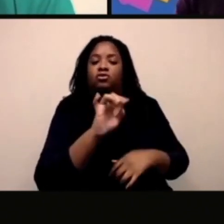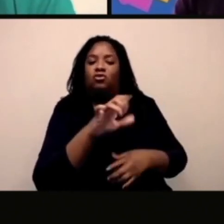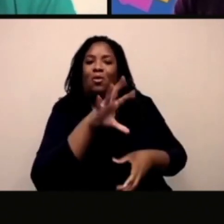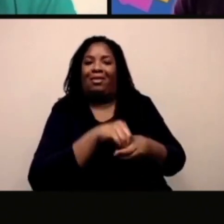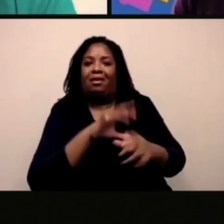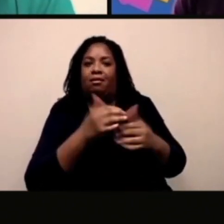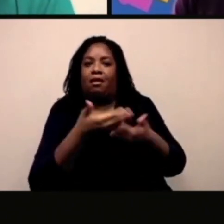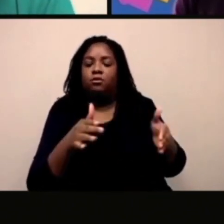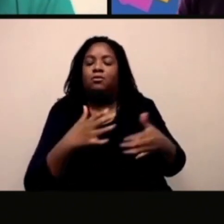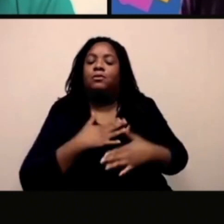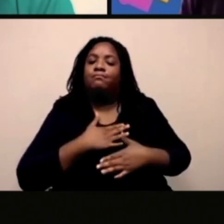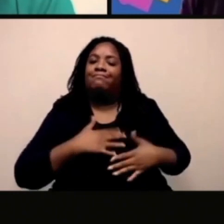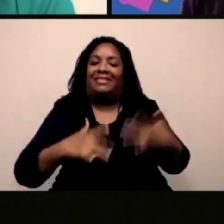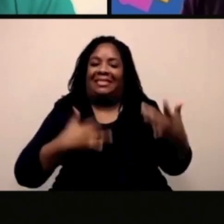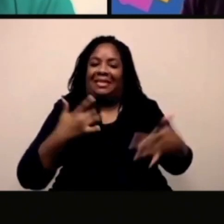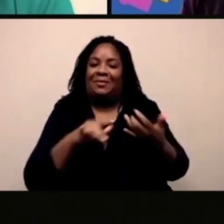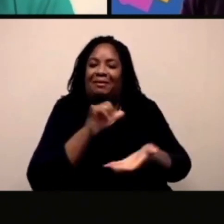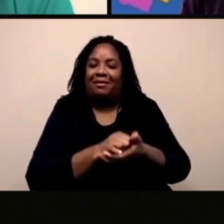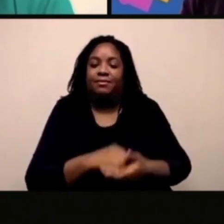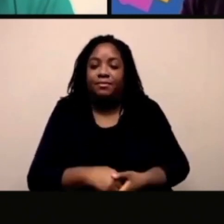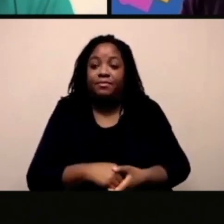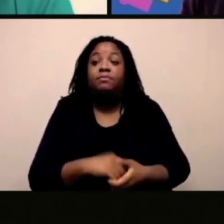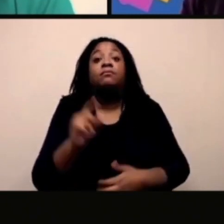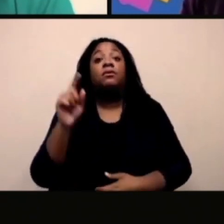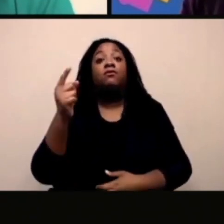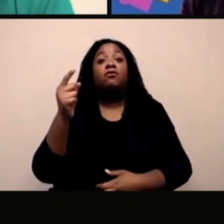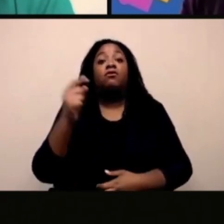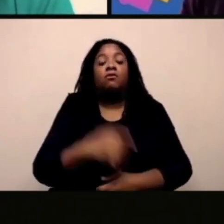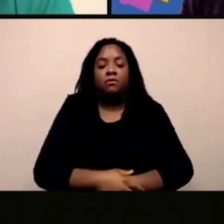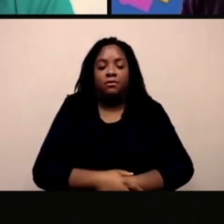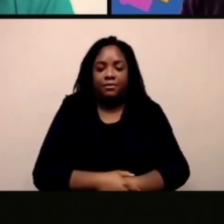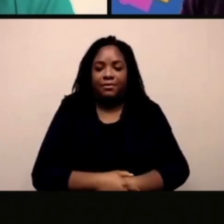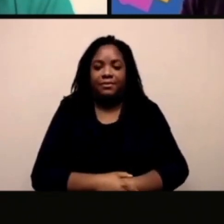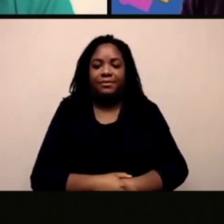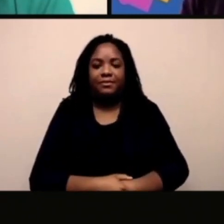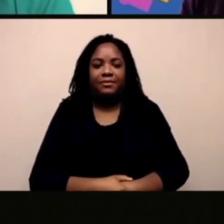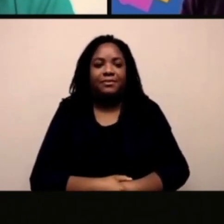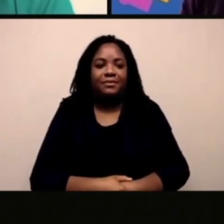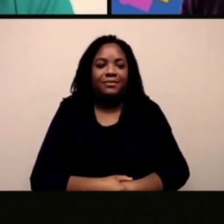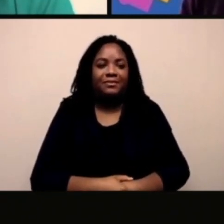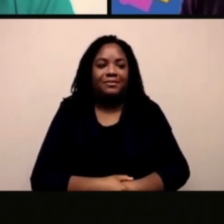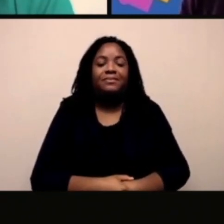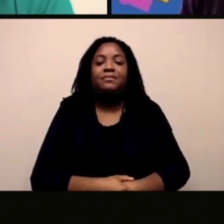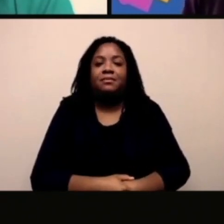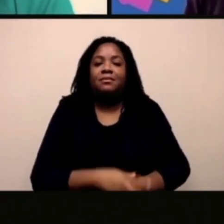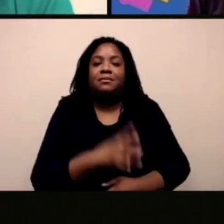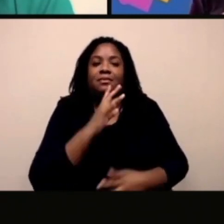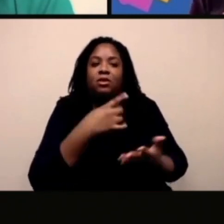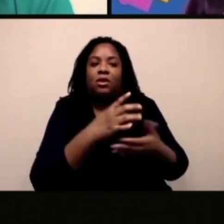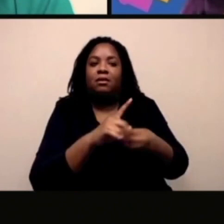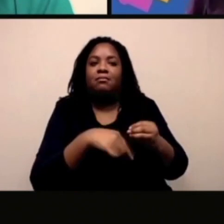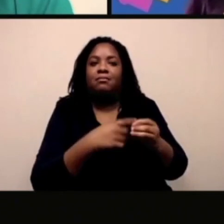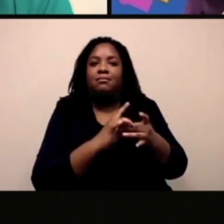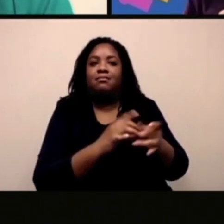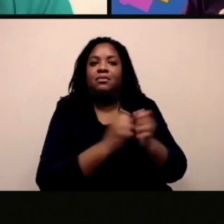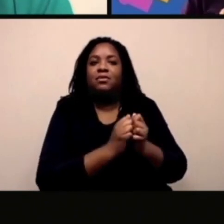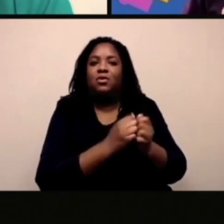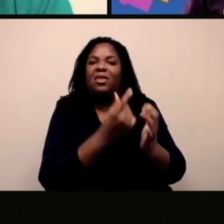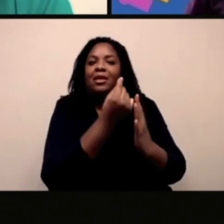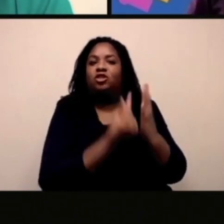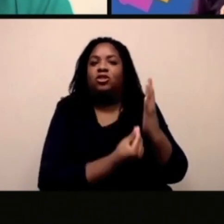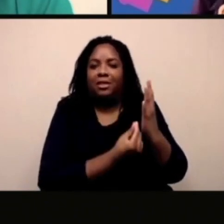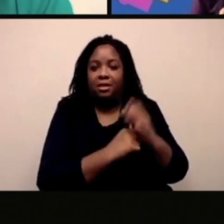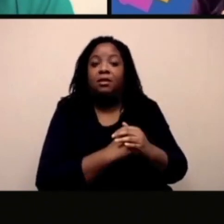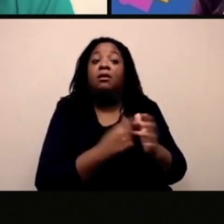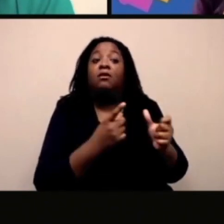that. First and foremost, let's talk about the agenda. So first, I'm going to do a little bit of a